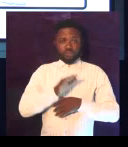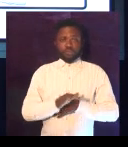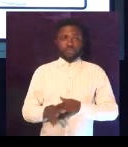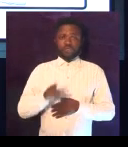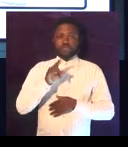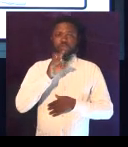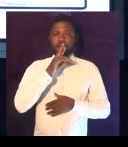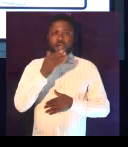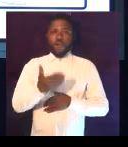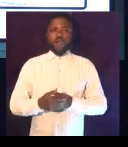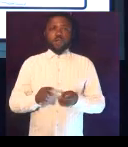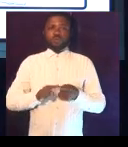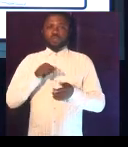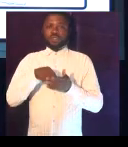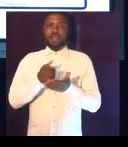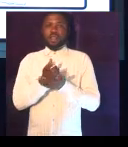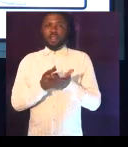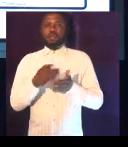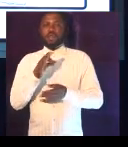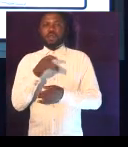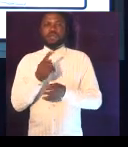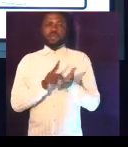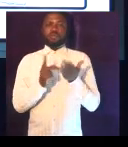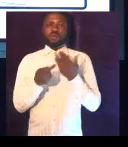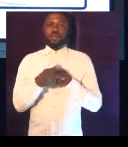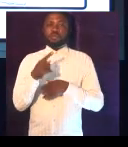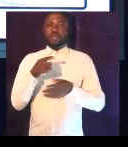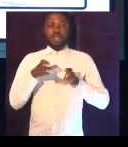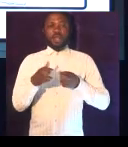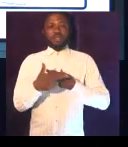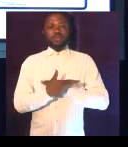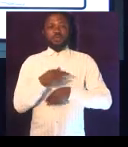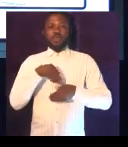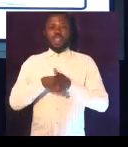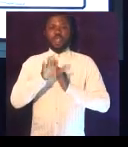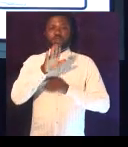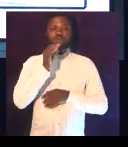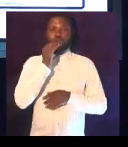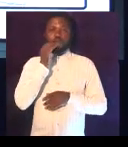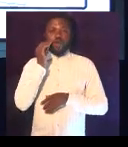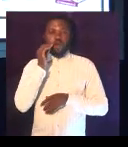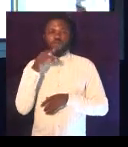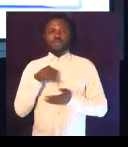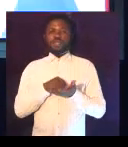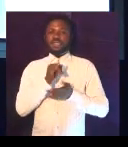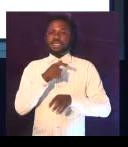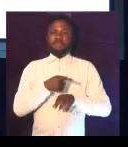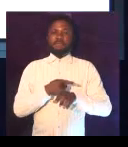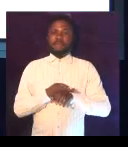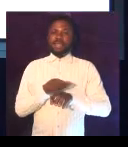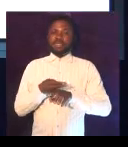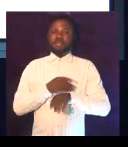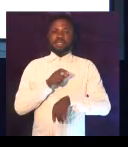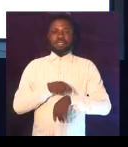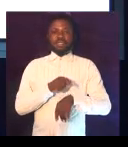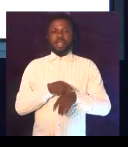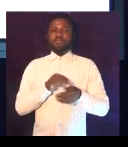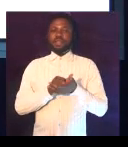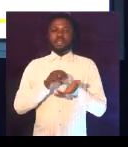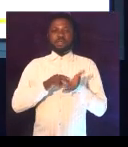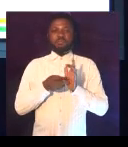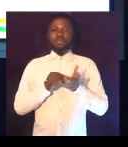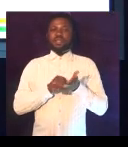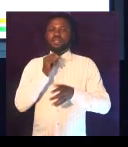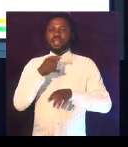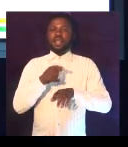Hello children, you are welcome to this segment of the program The Classroom in Your Home. It is mathematics time, and